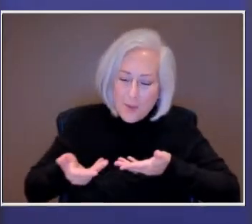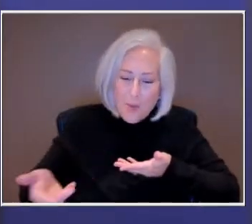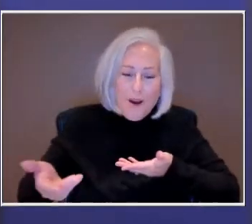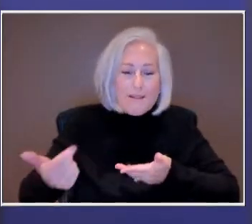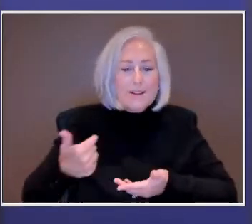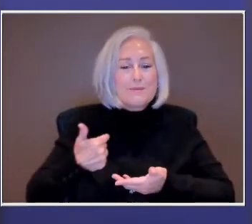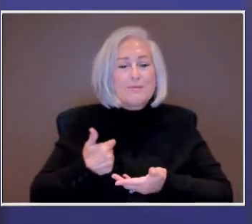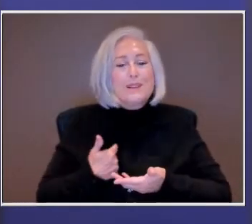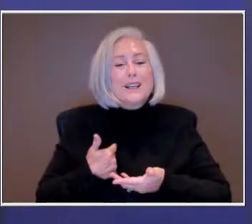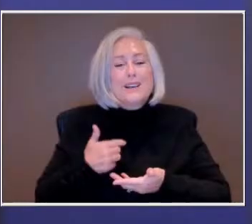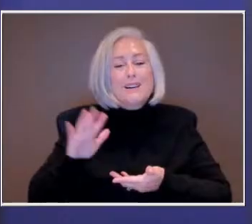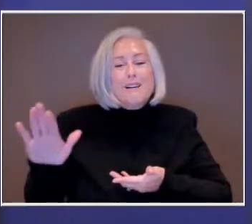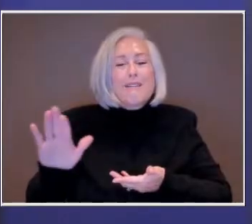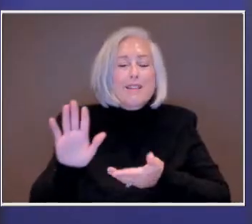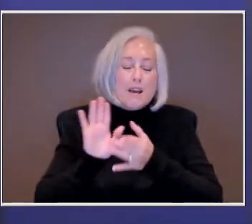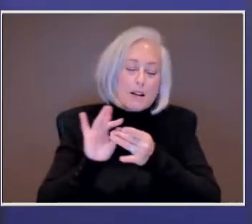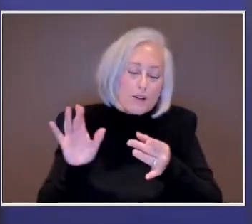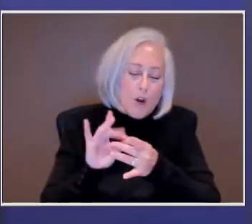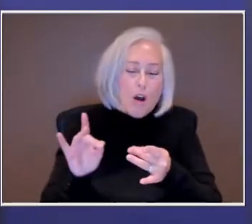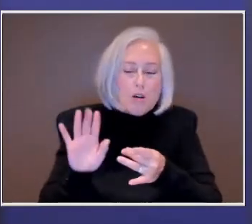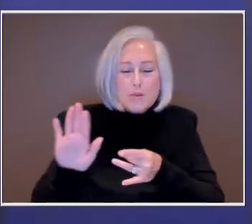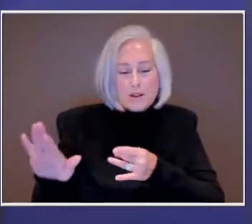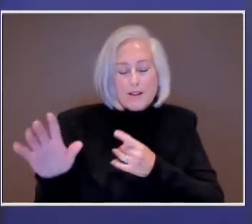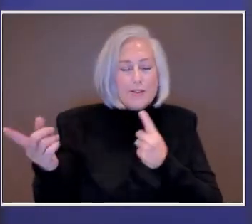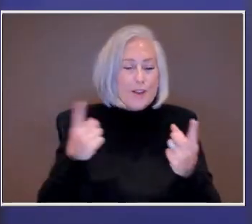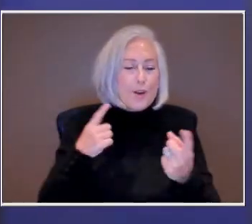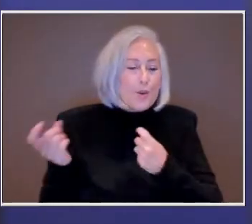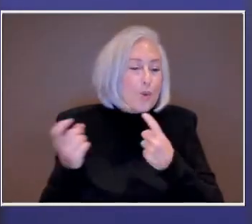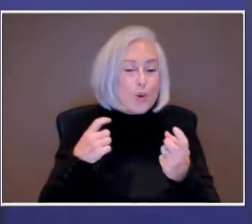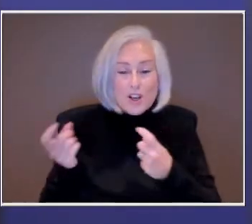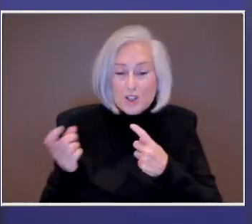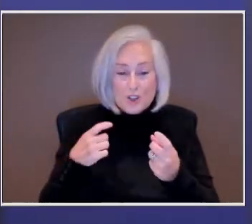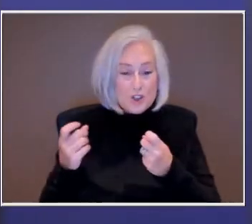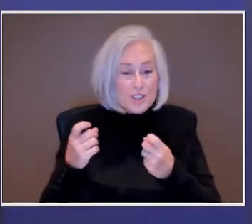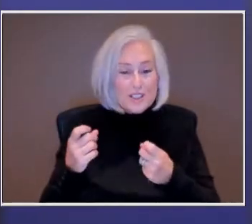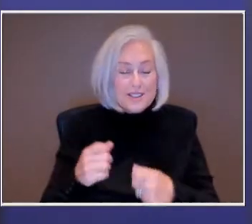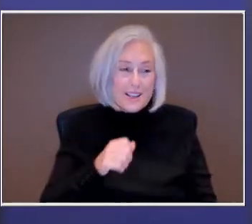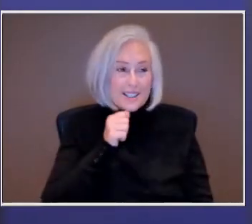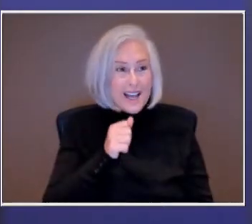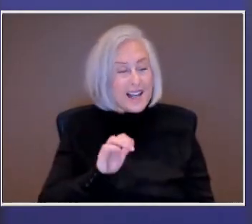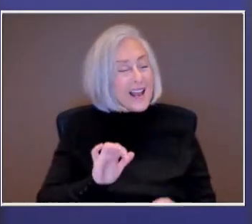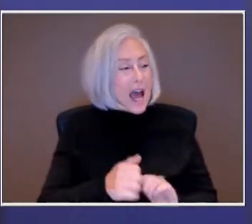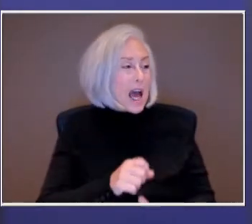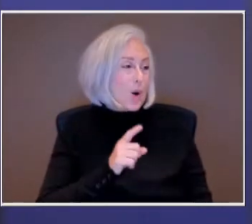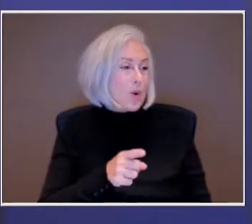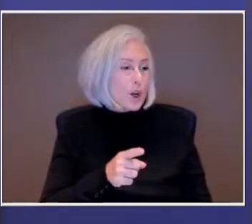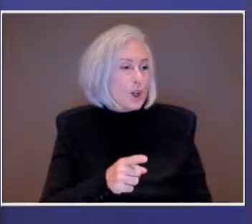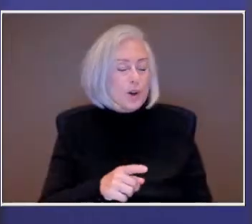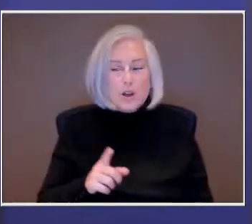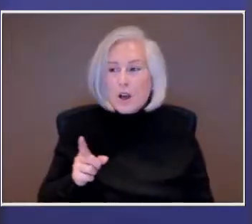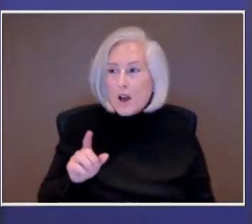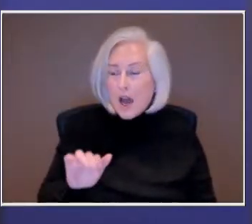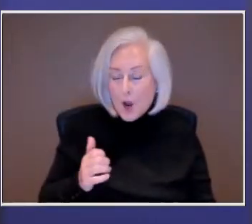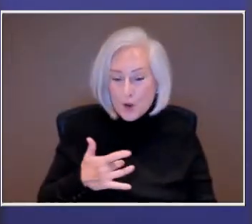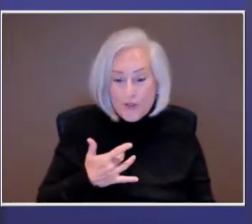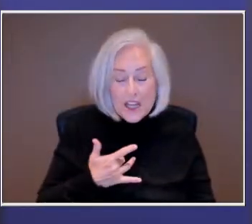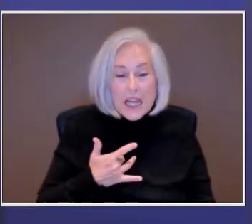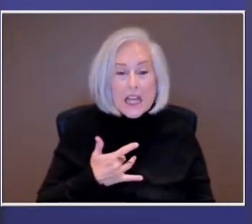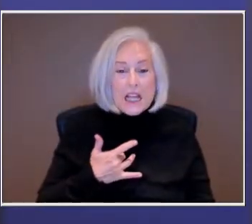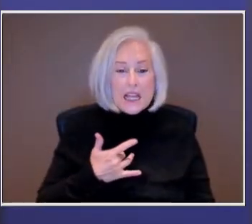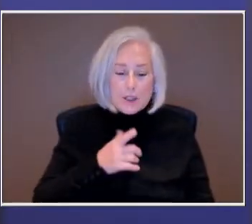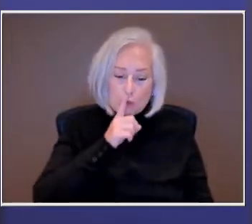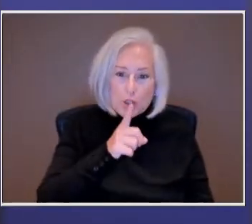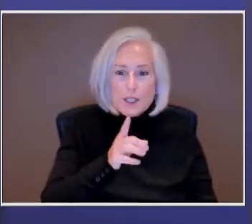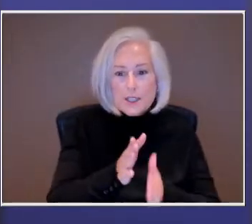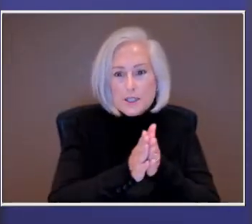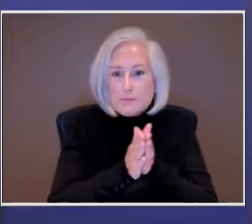they talked to me, the questions they asked me were just so. It wasn't just, hey, how's it going? It's like, how are you feeling, with with legitimate passion, and